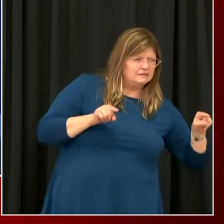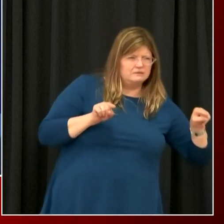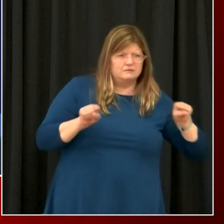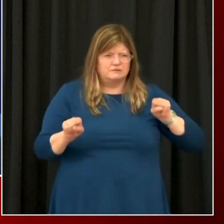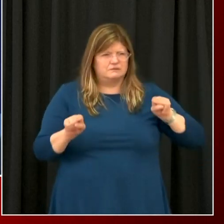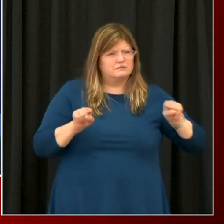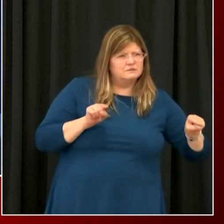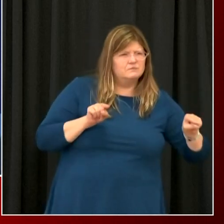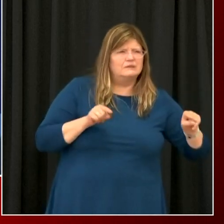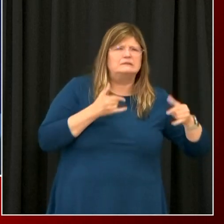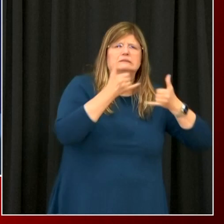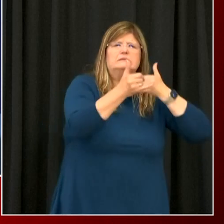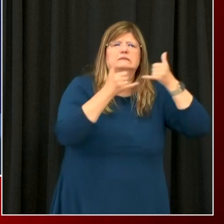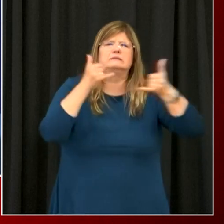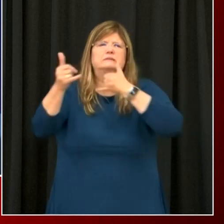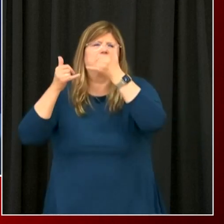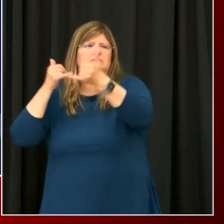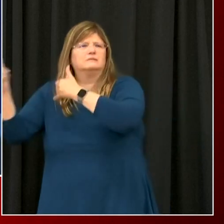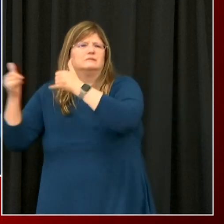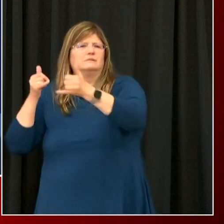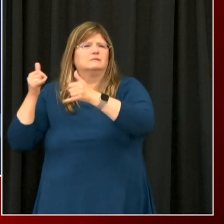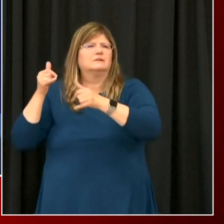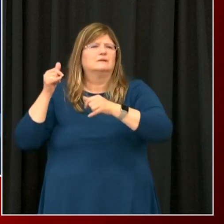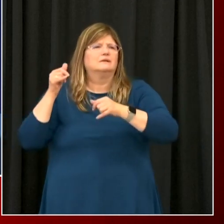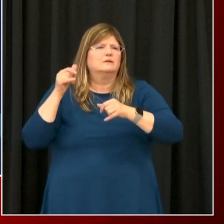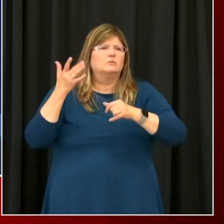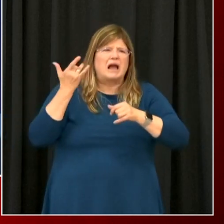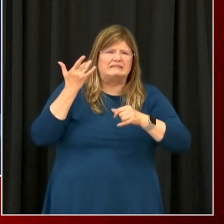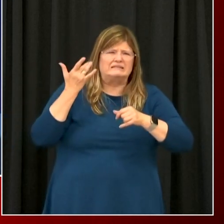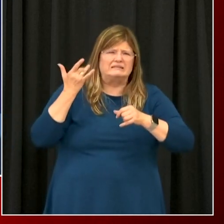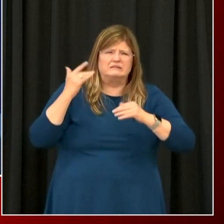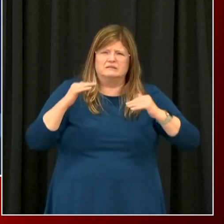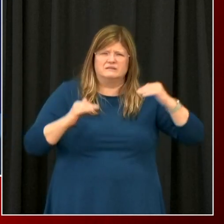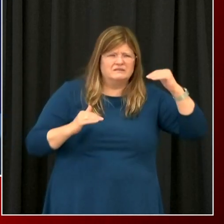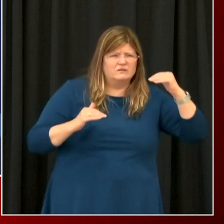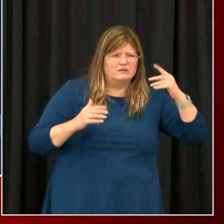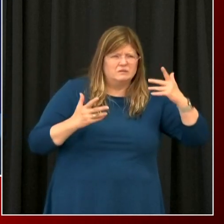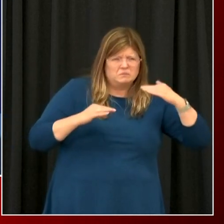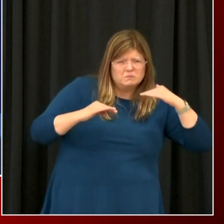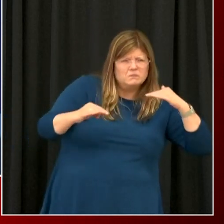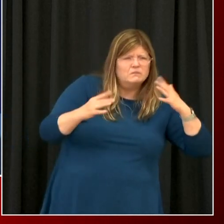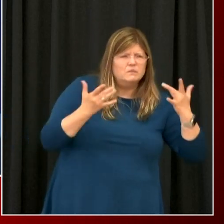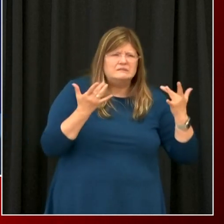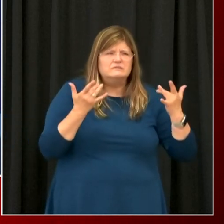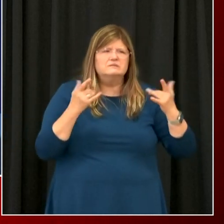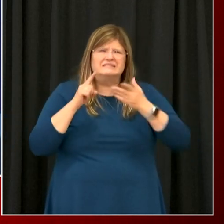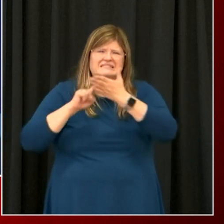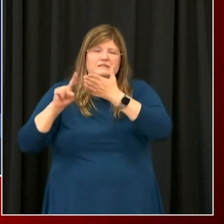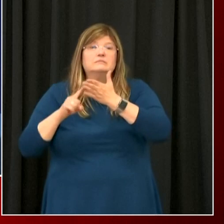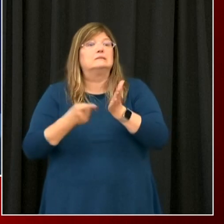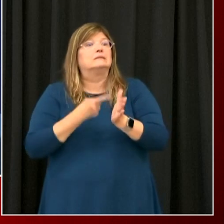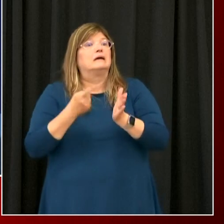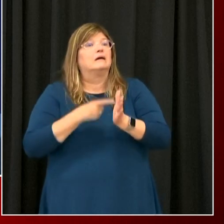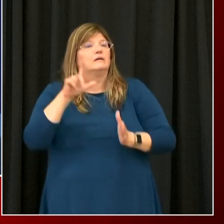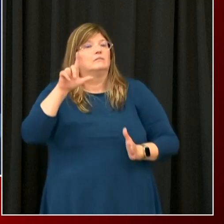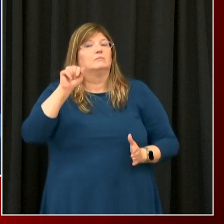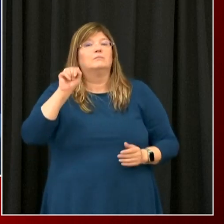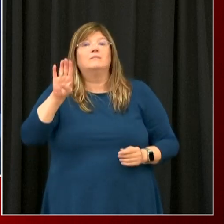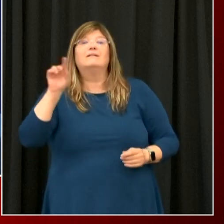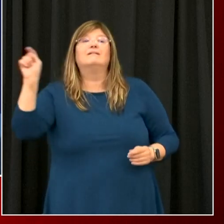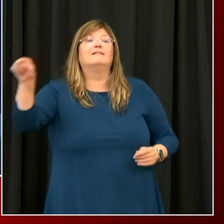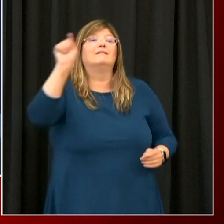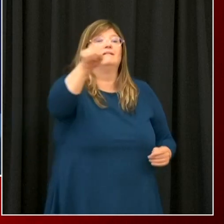to a lot of different people to be able to understand why that may be occurring. Some of our labs this week were reporting to us